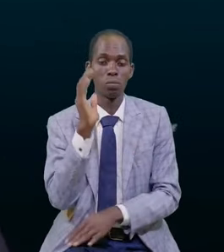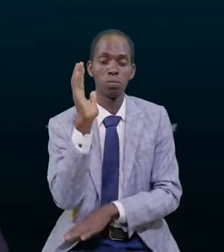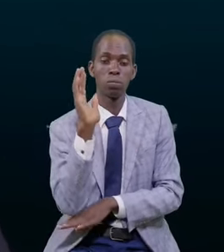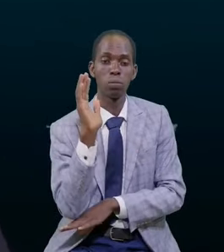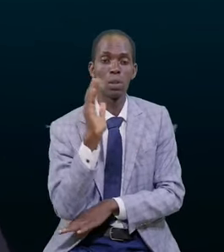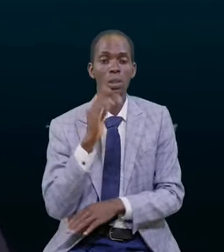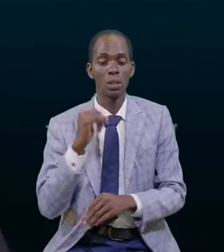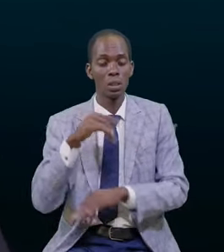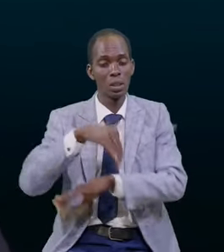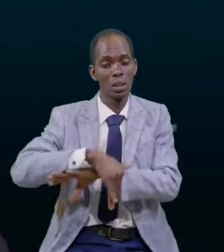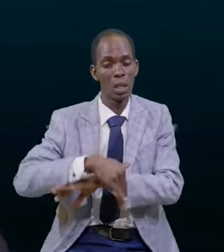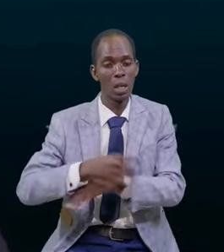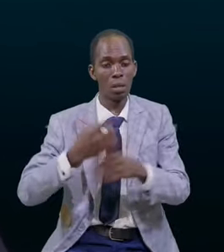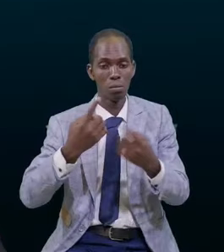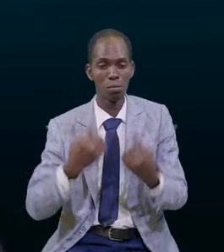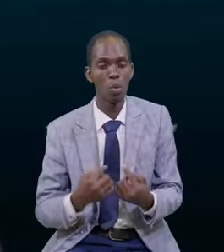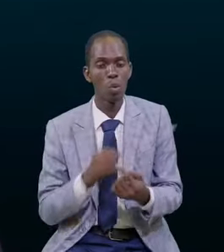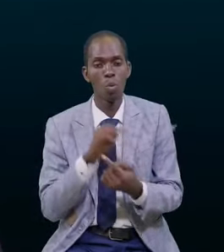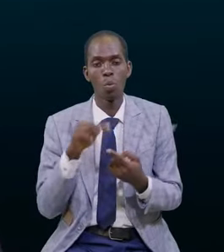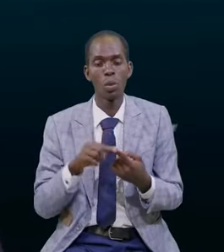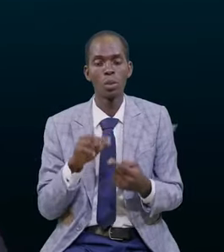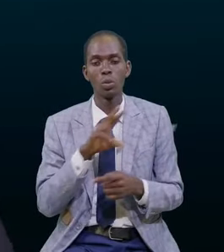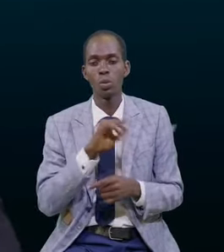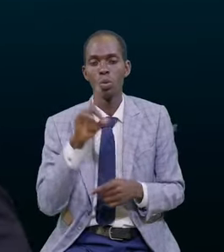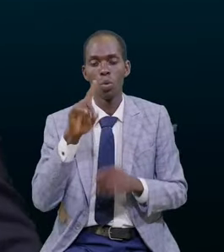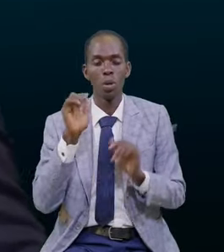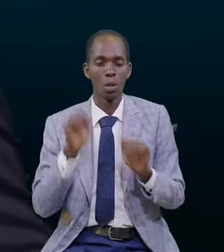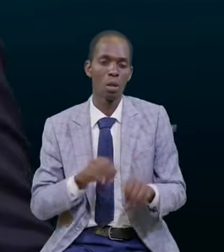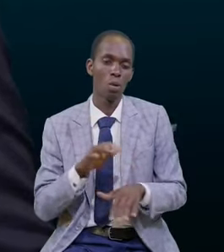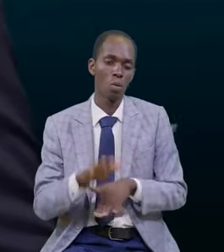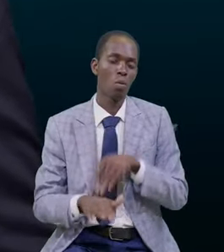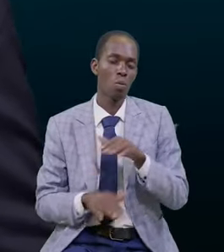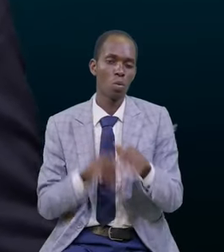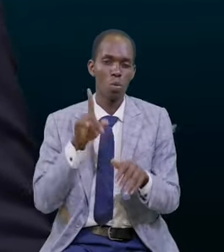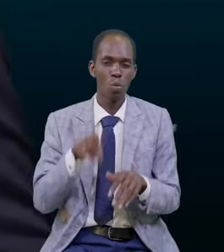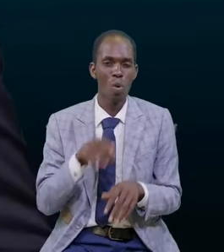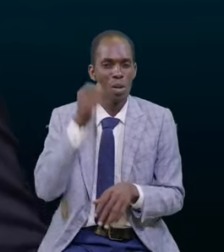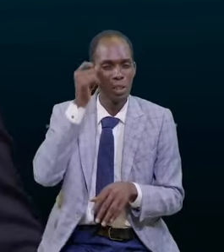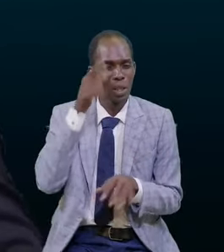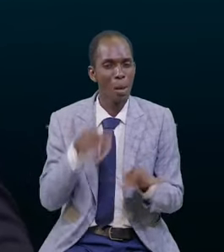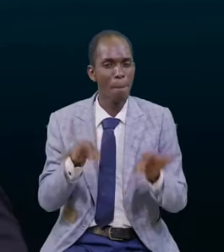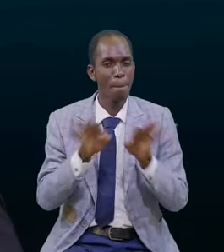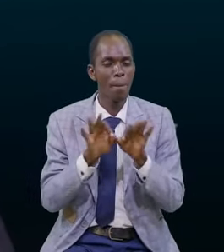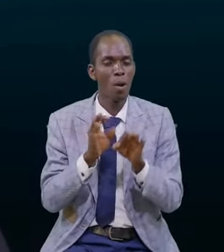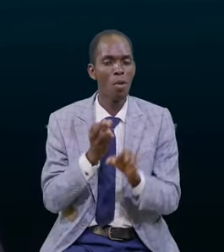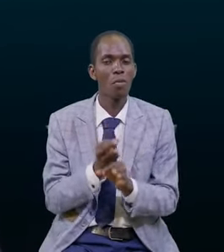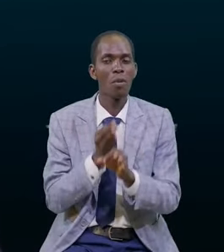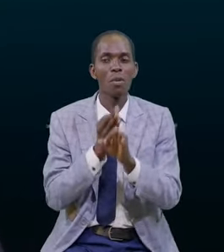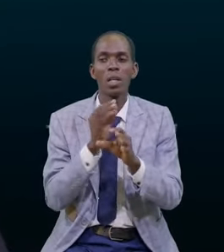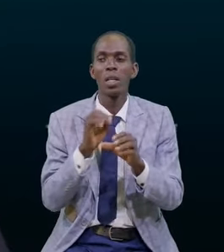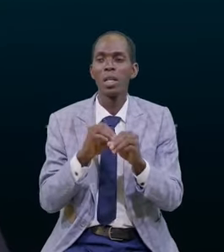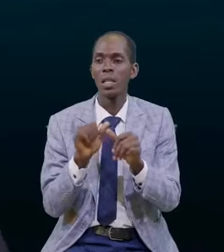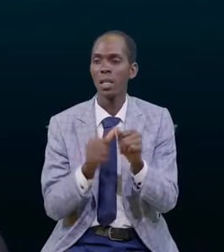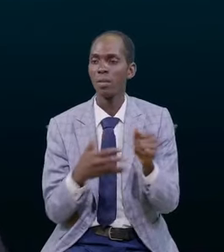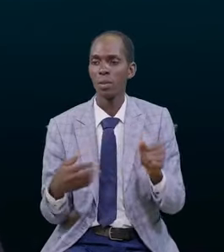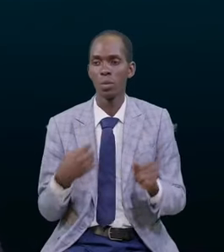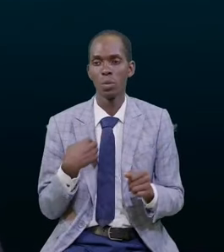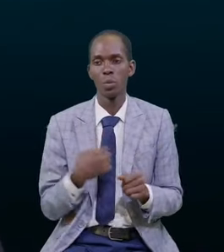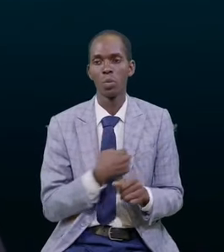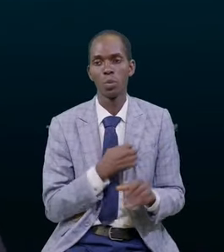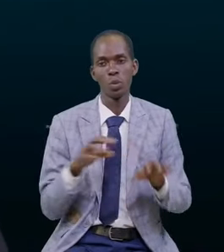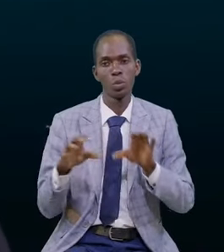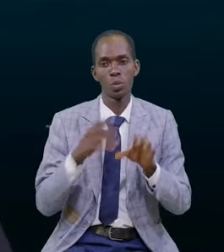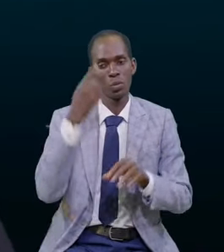important for us that we understand understand the place of faithfulness in everything that we are doing for God because for want of